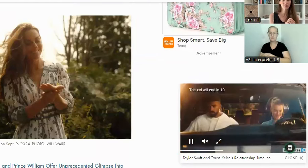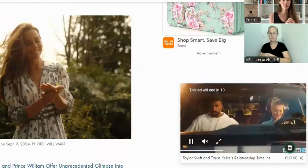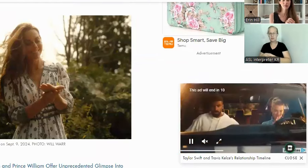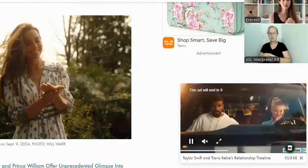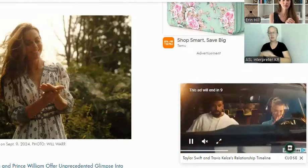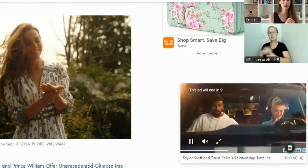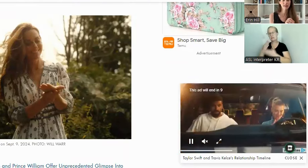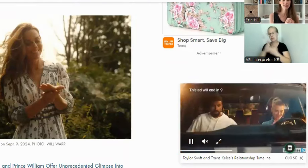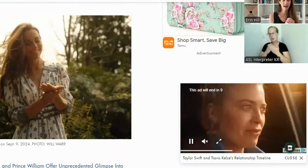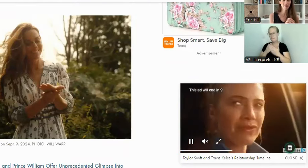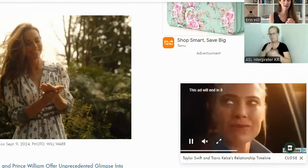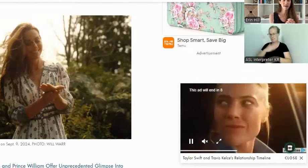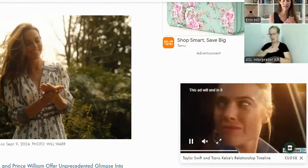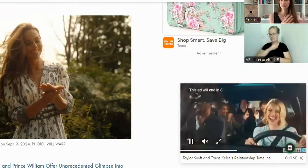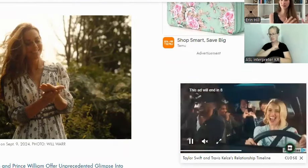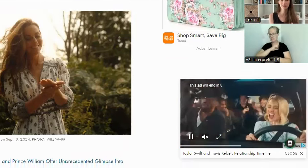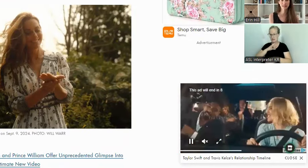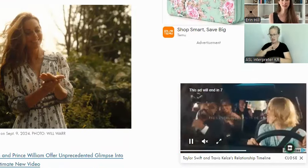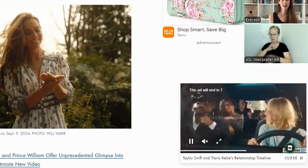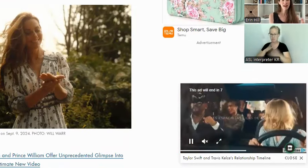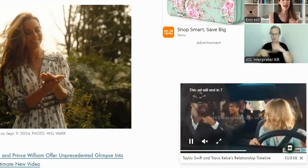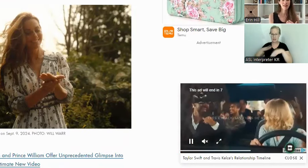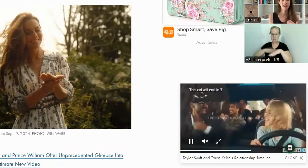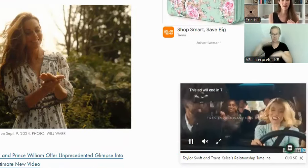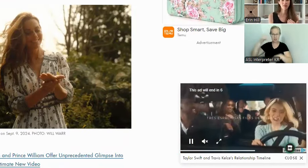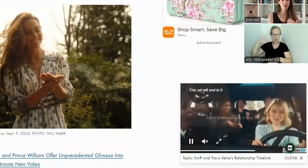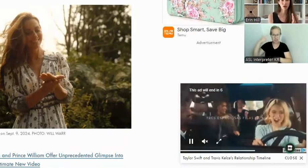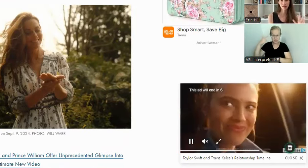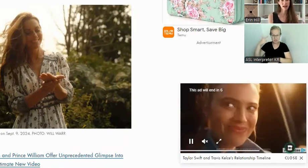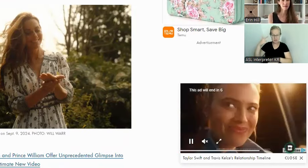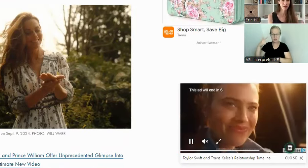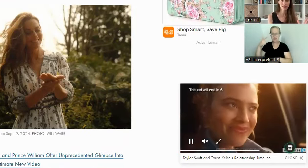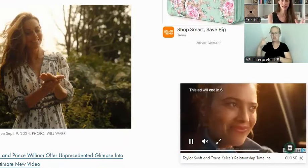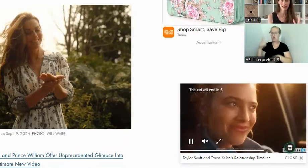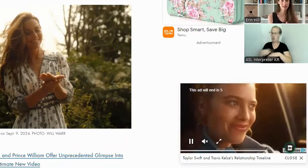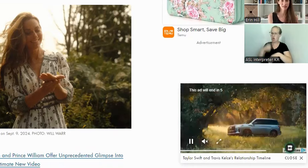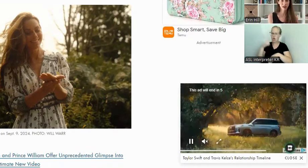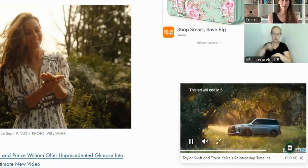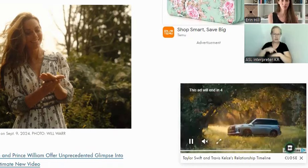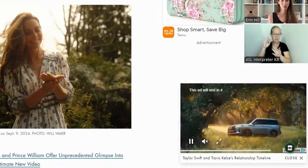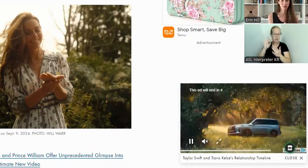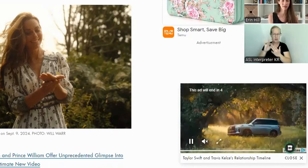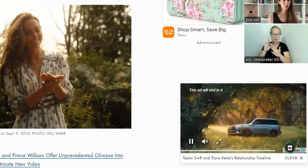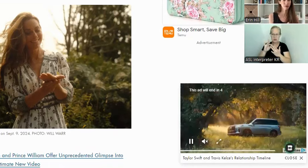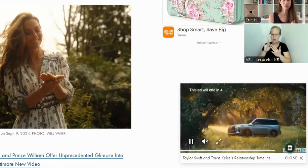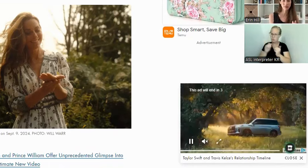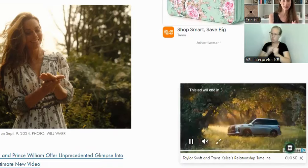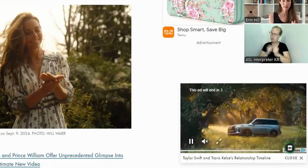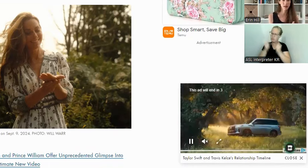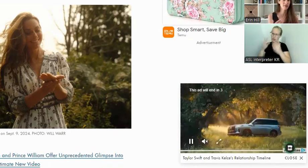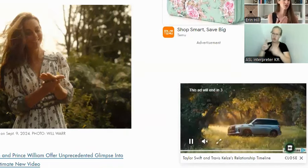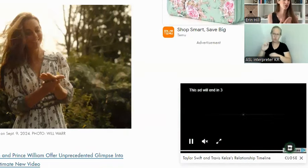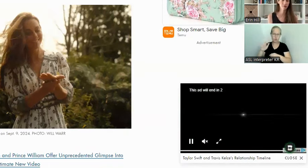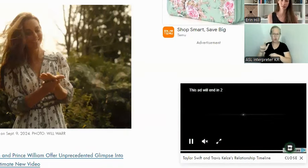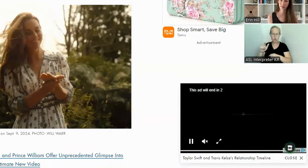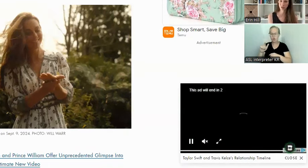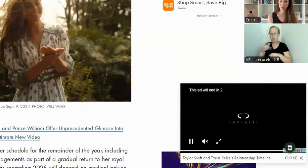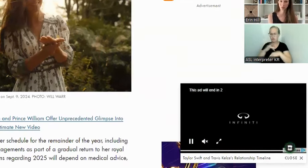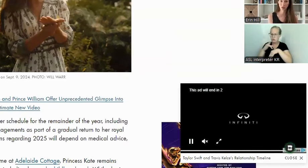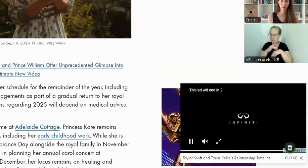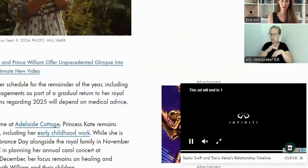some, some of my staff based in London and they have long time contacts, um, with a lot of Royal sources. We have